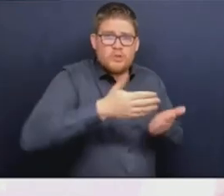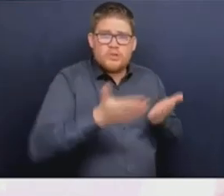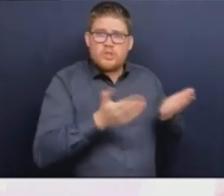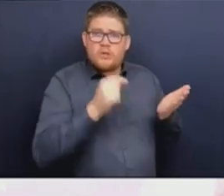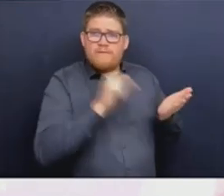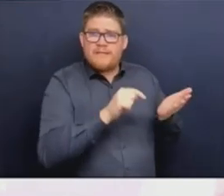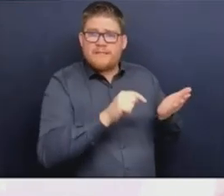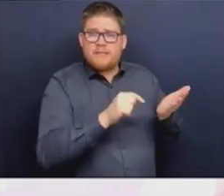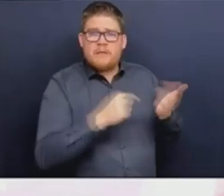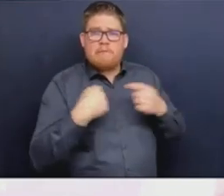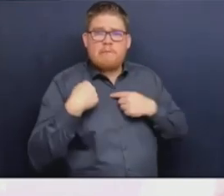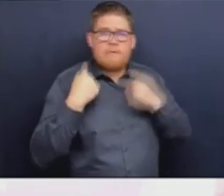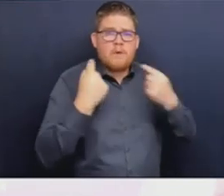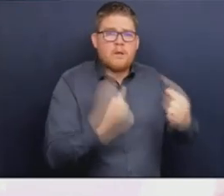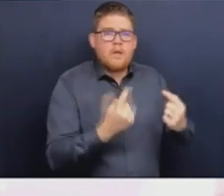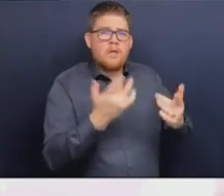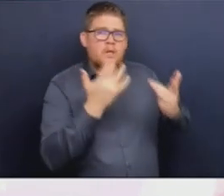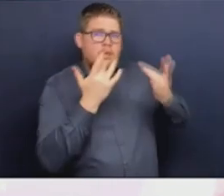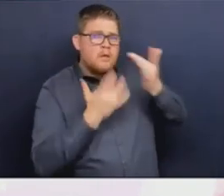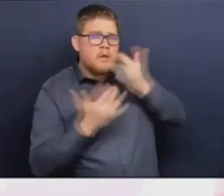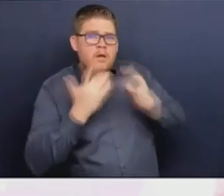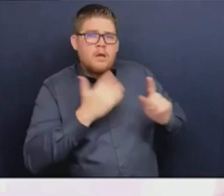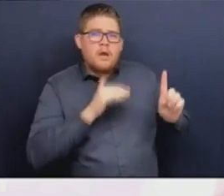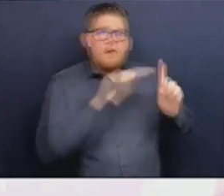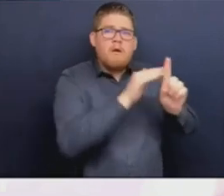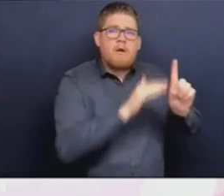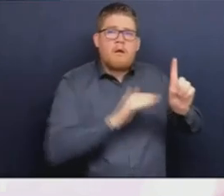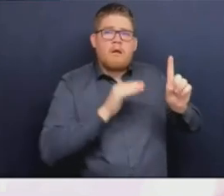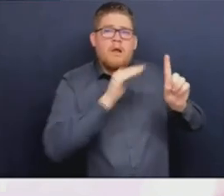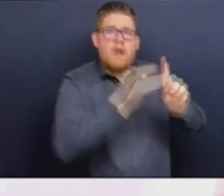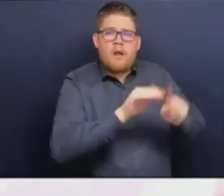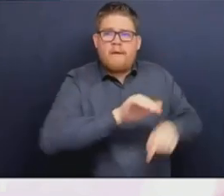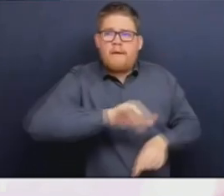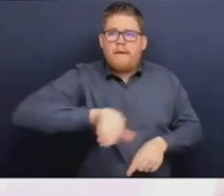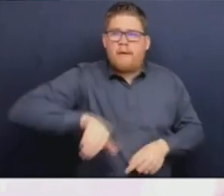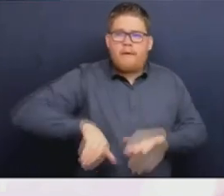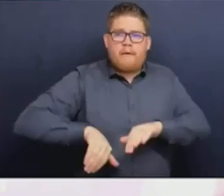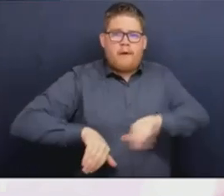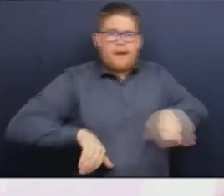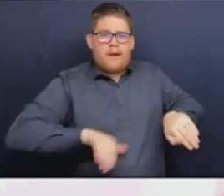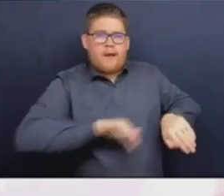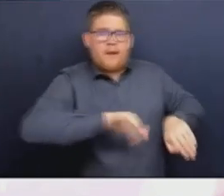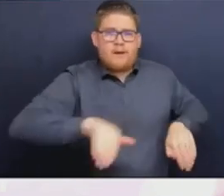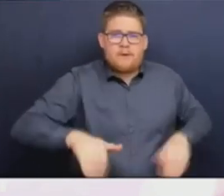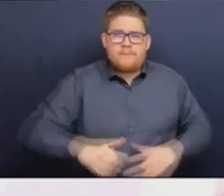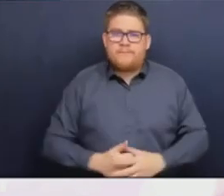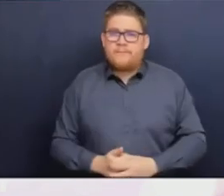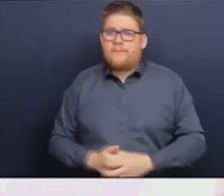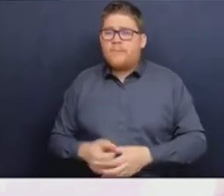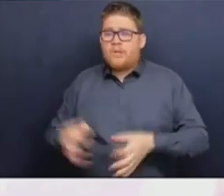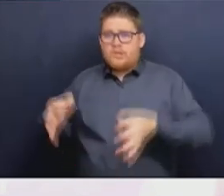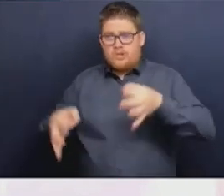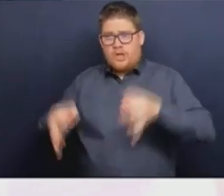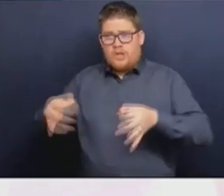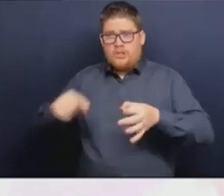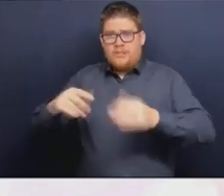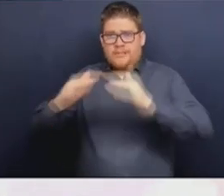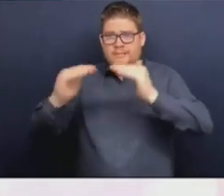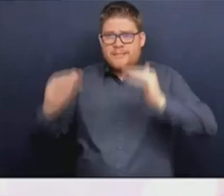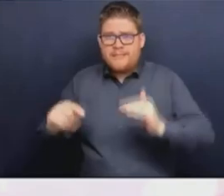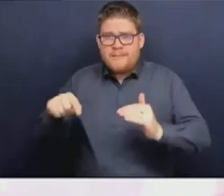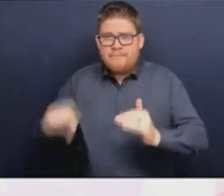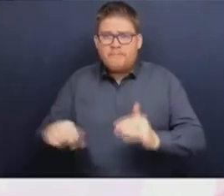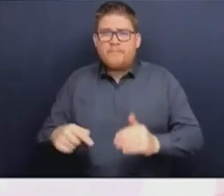public service. You talked about economic opportunities, the justice system, and health, and we could go on.